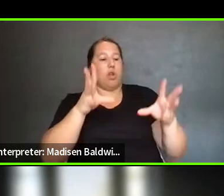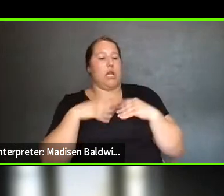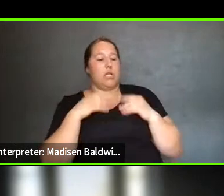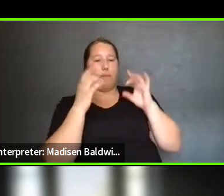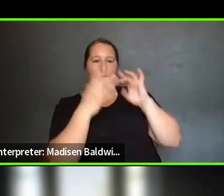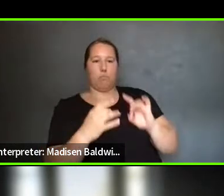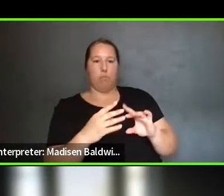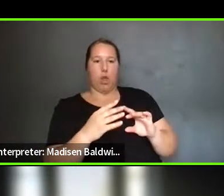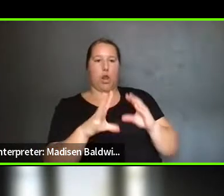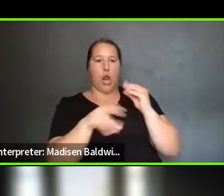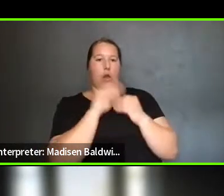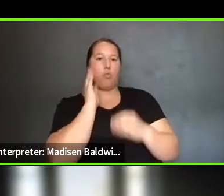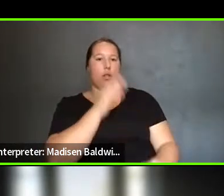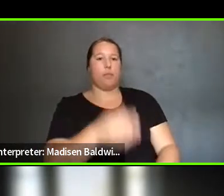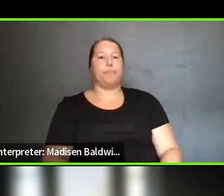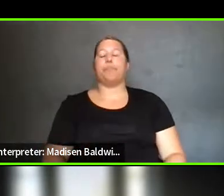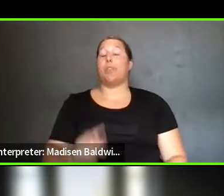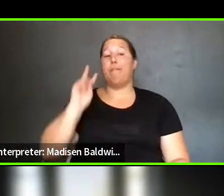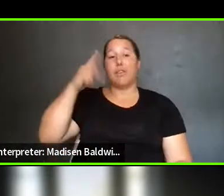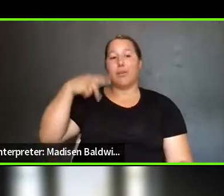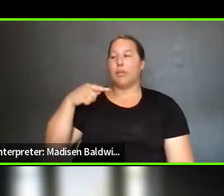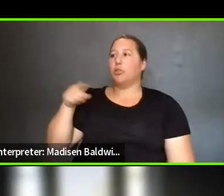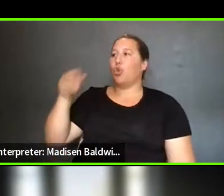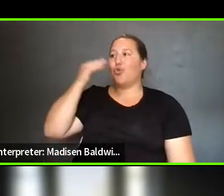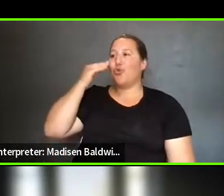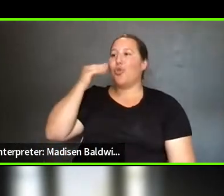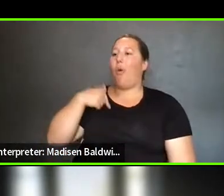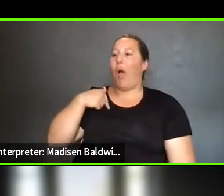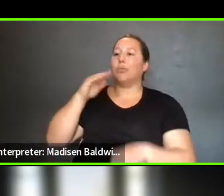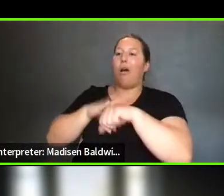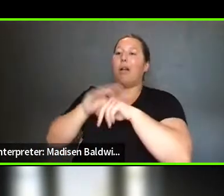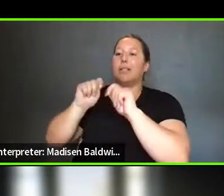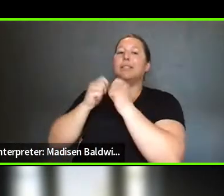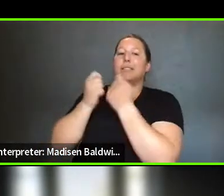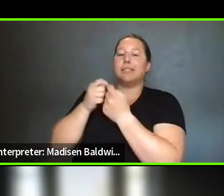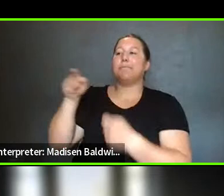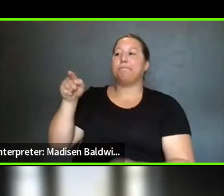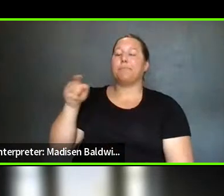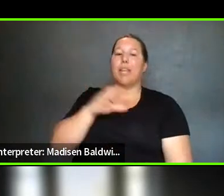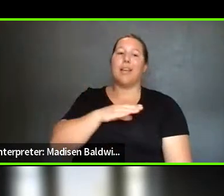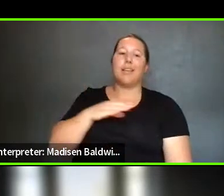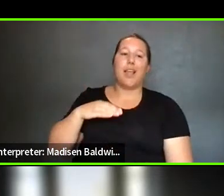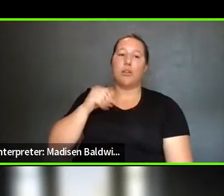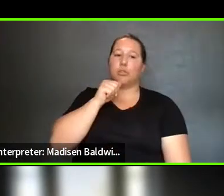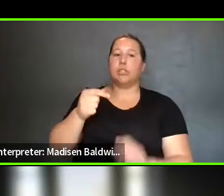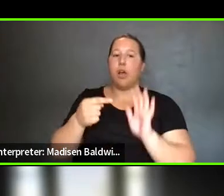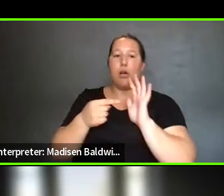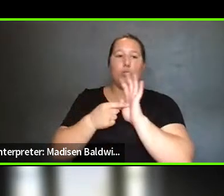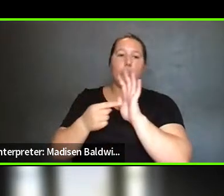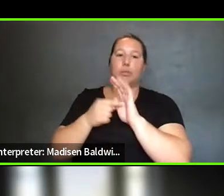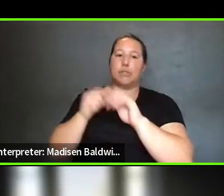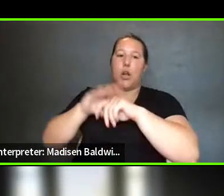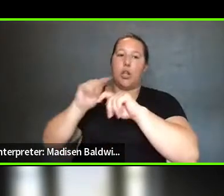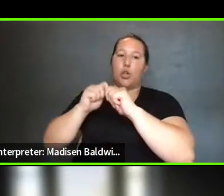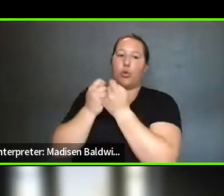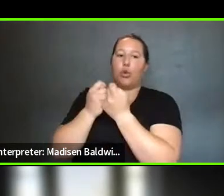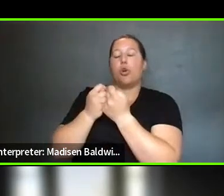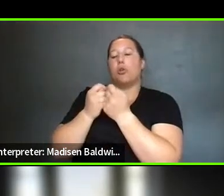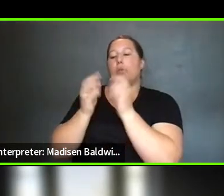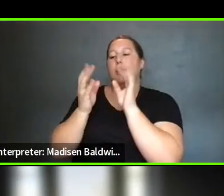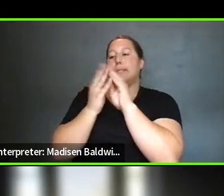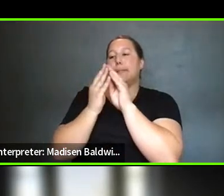you know, I know you know that I was also on that team, and that council is not represented on the group that meets with Aaliyah